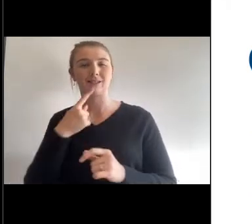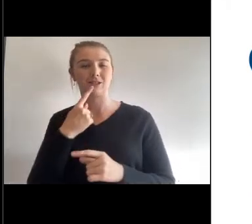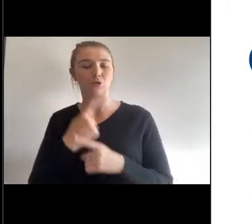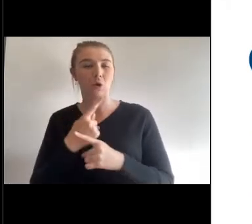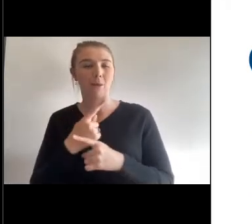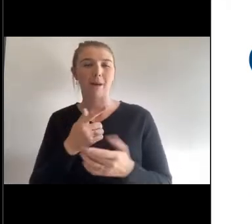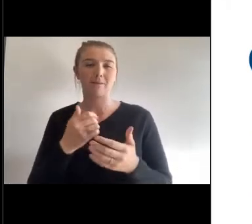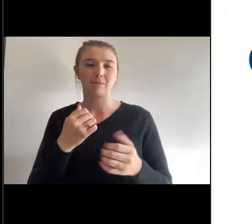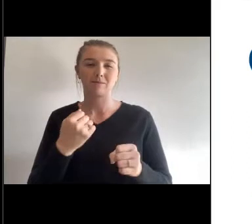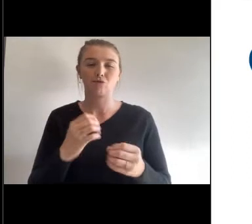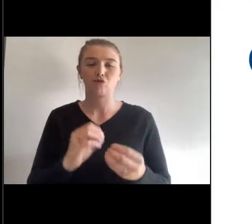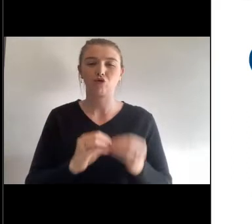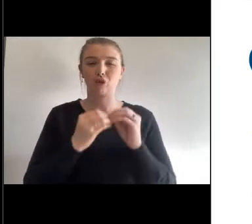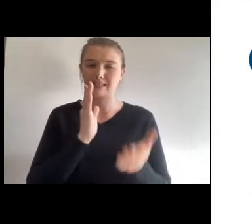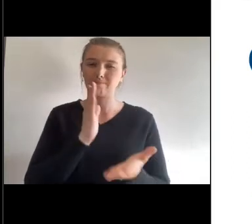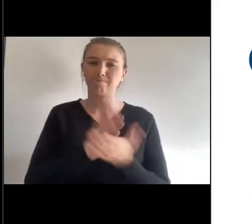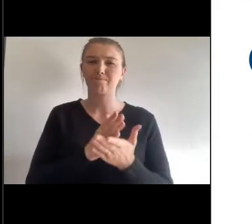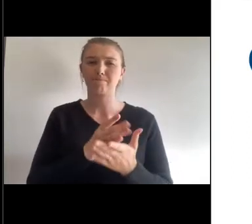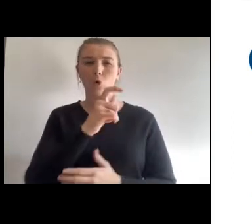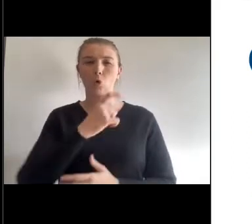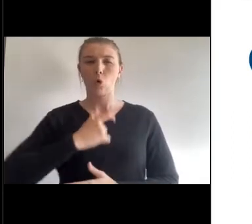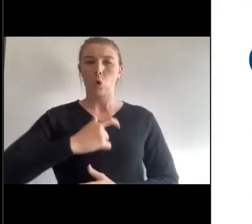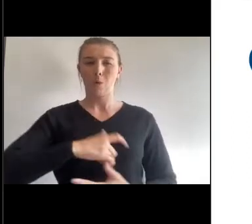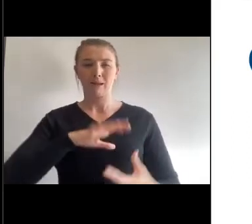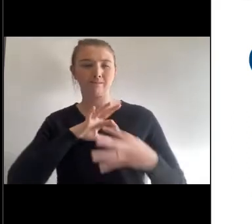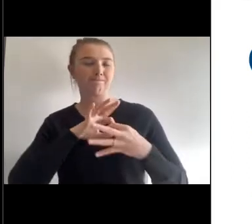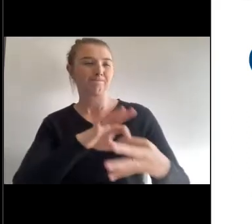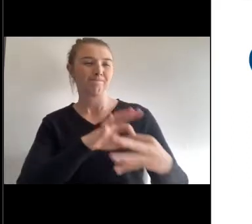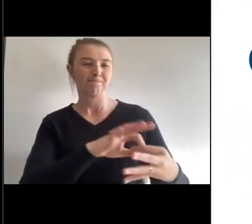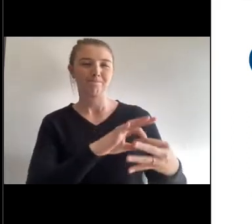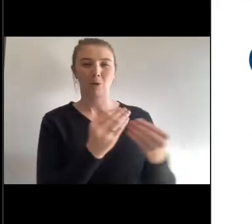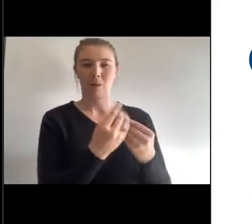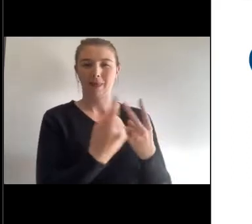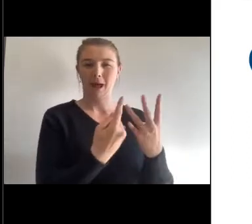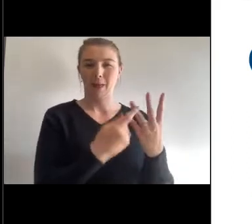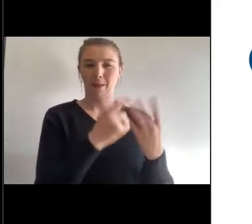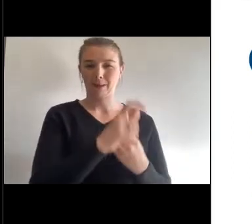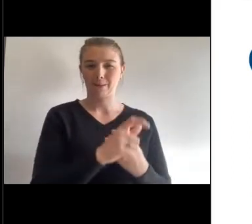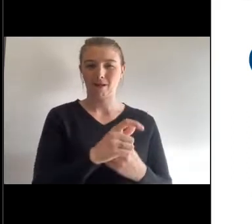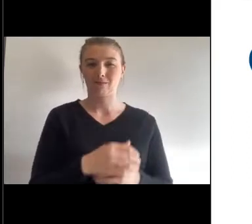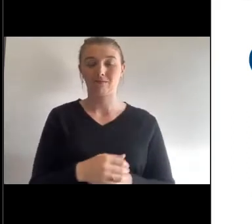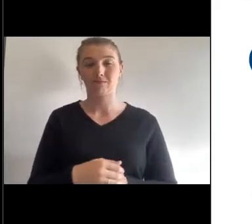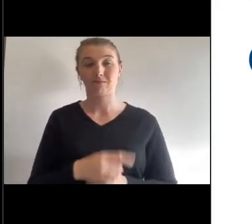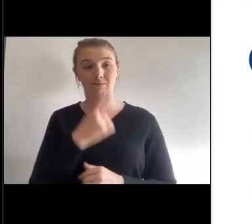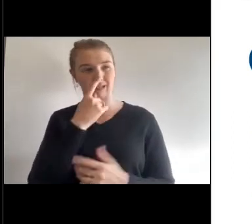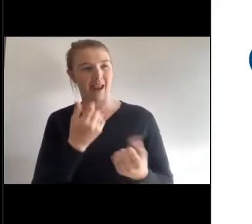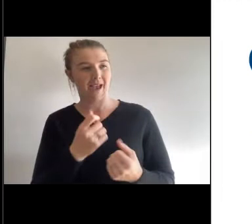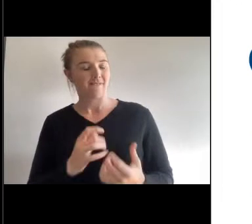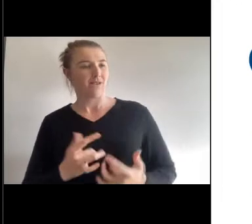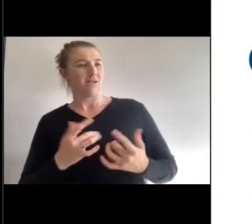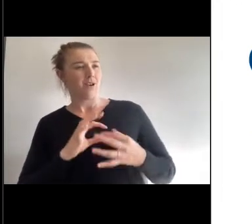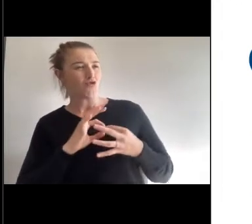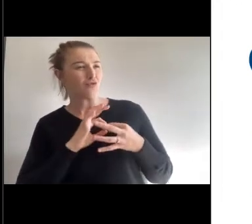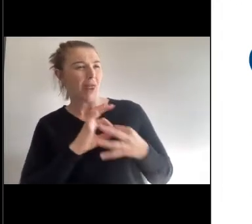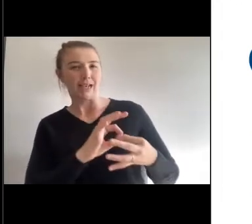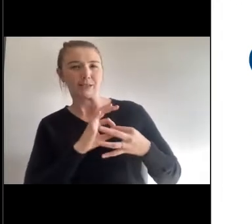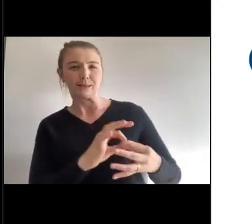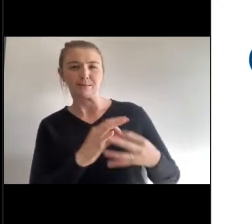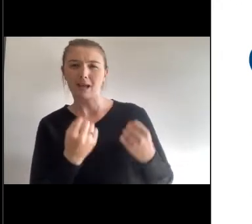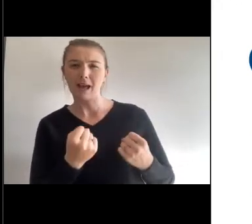It's about, when you feel connected with somebody, you're in a relationship with them that feels supportive and kind and encouraging, but it's not just about